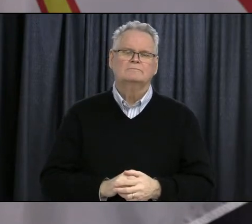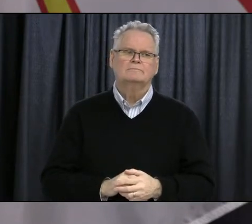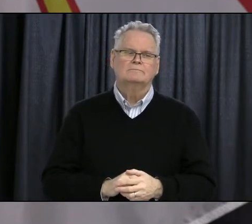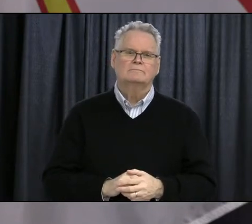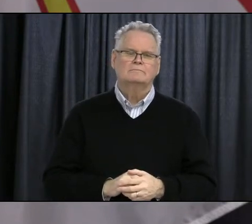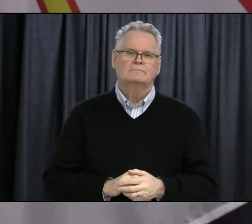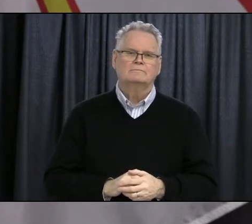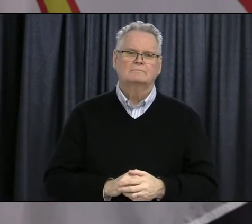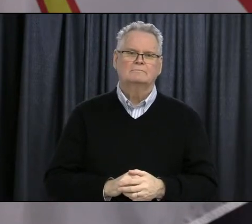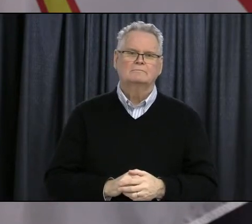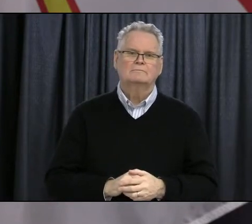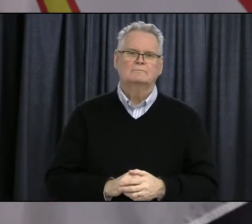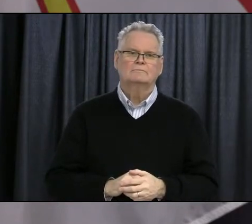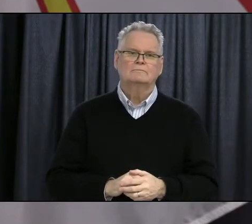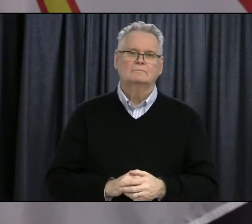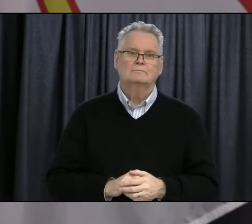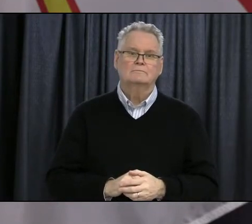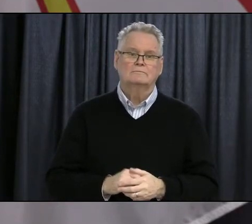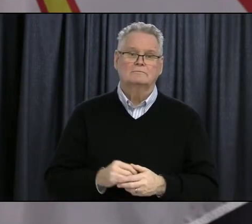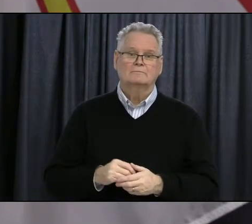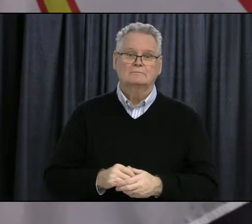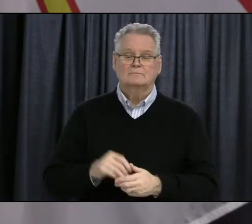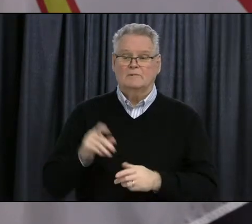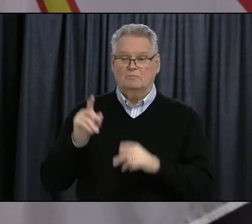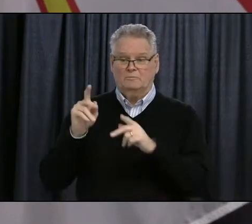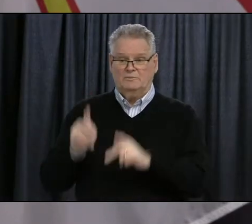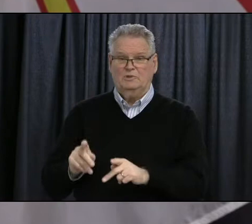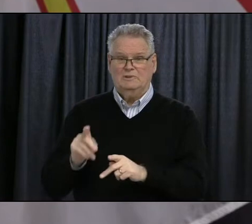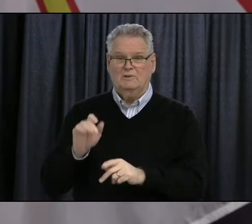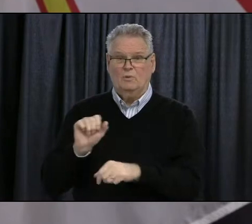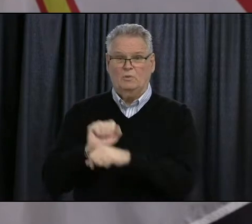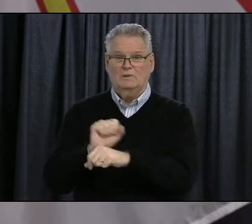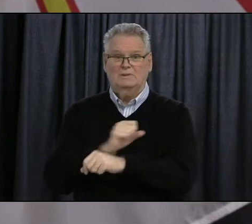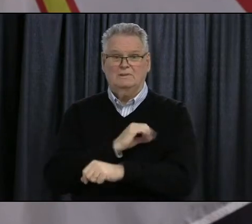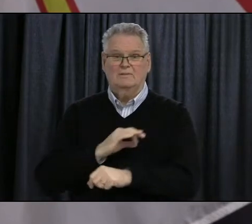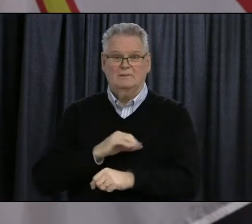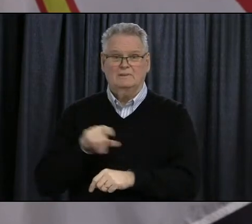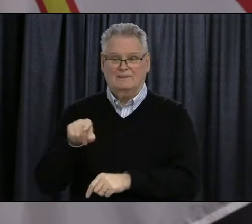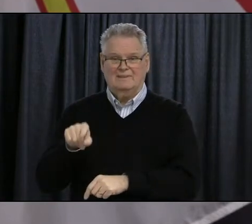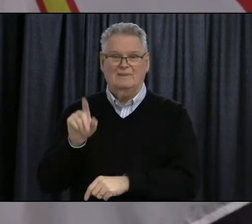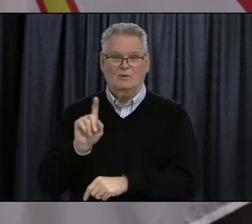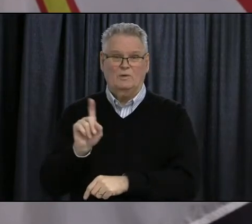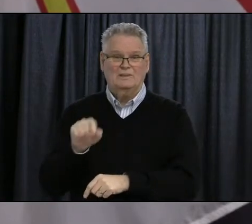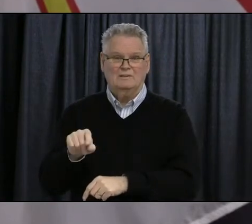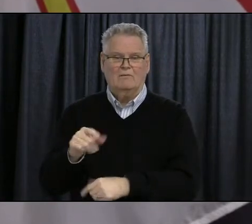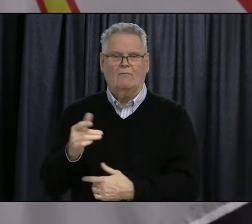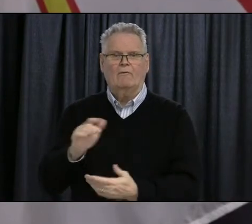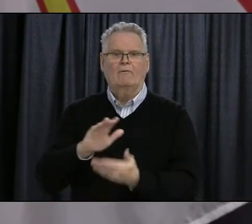the period of time that the person worked, actually, which was a little bit more than 2 weeks.